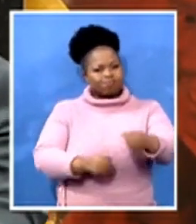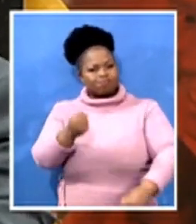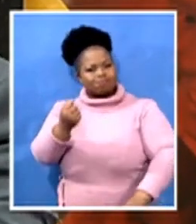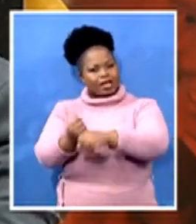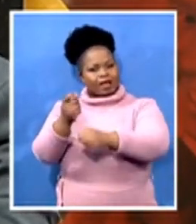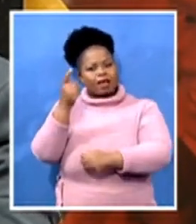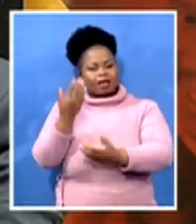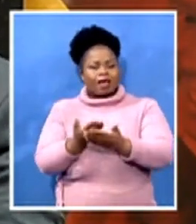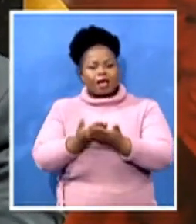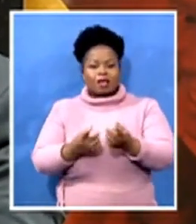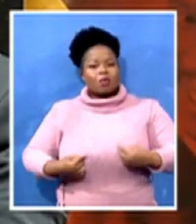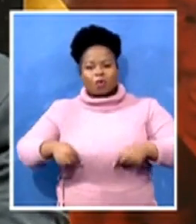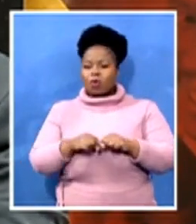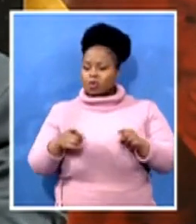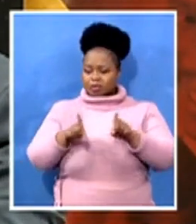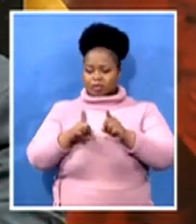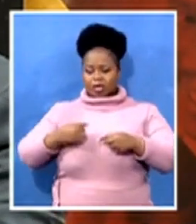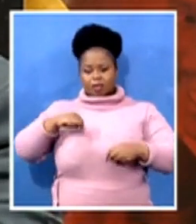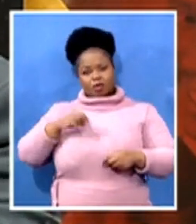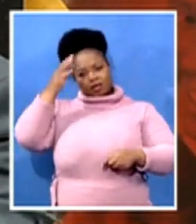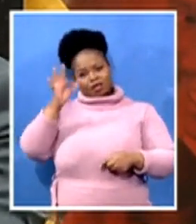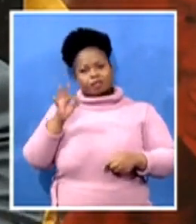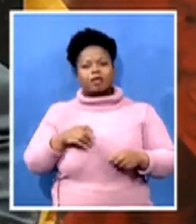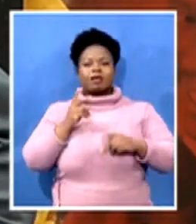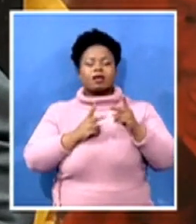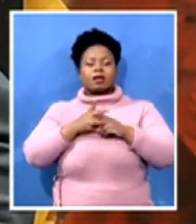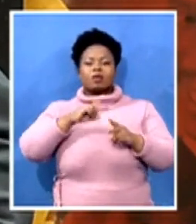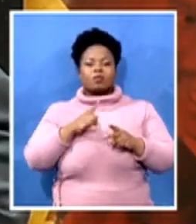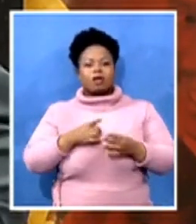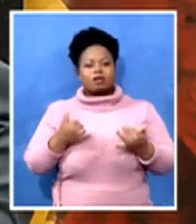we get traumatized by cases esibhilishana nazo every day that we are